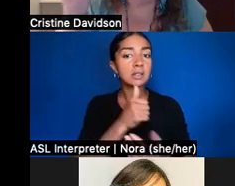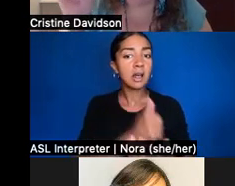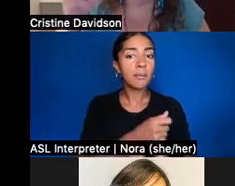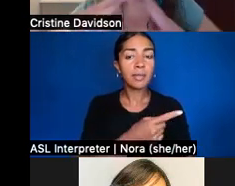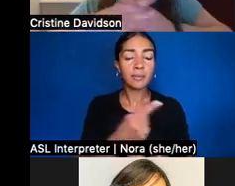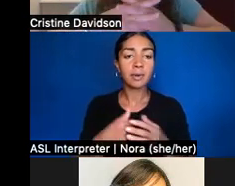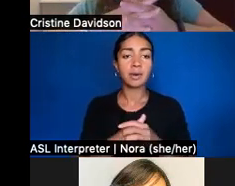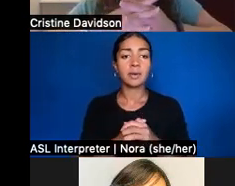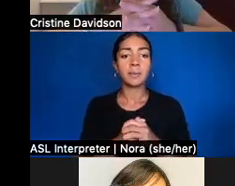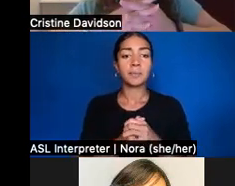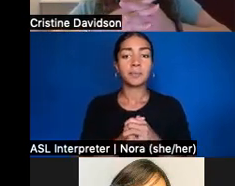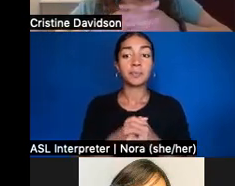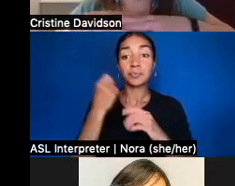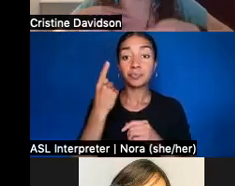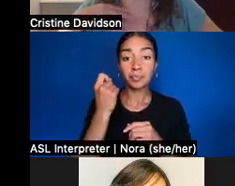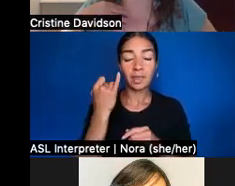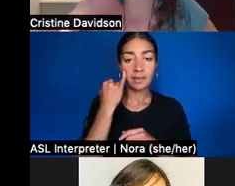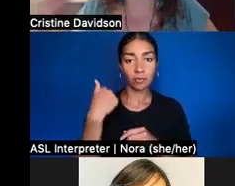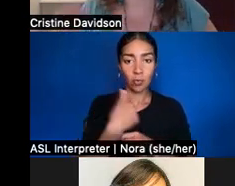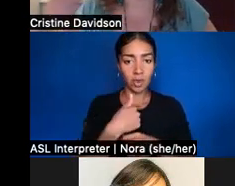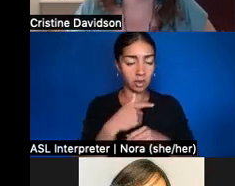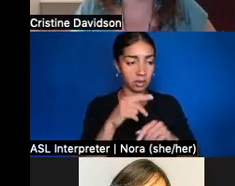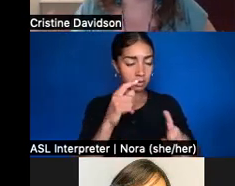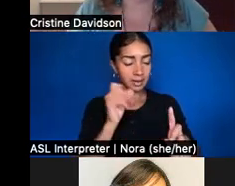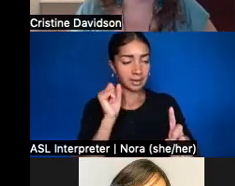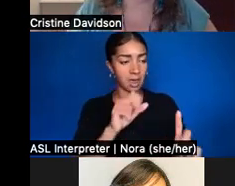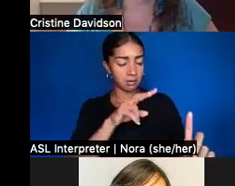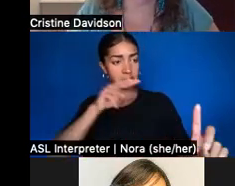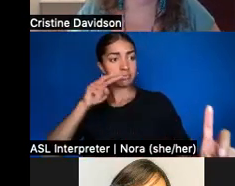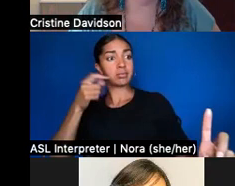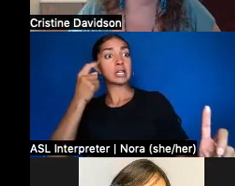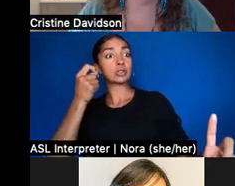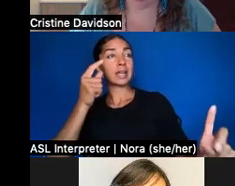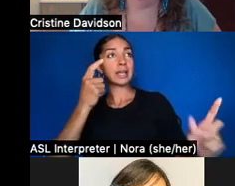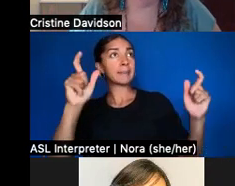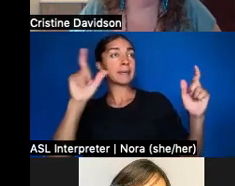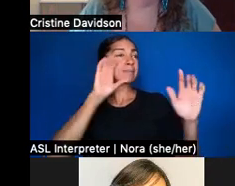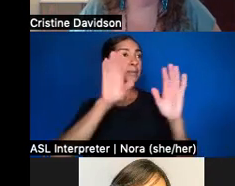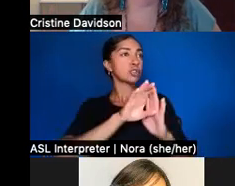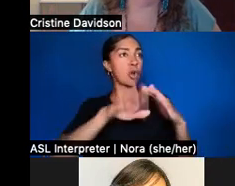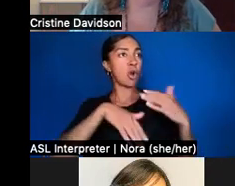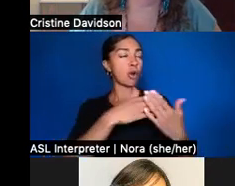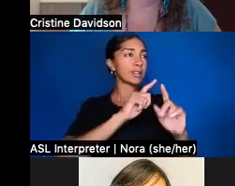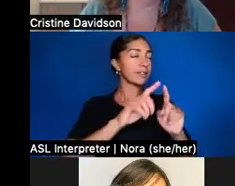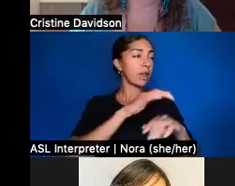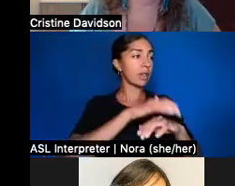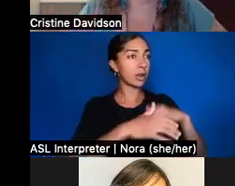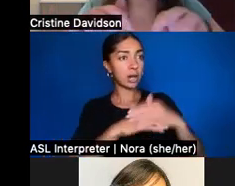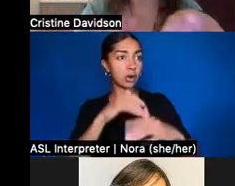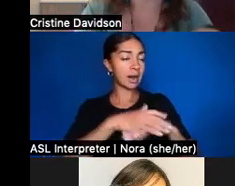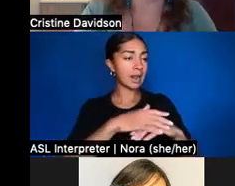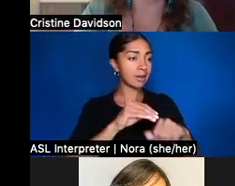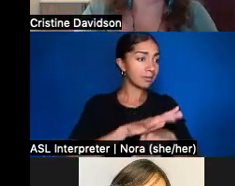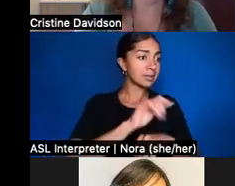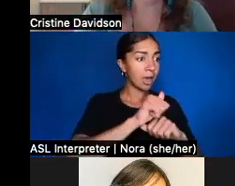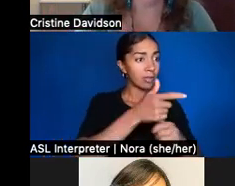that understanding about those intersections, it can be more accurate in what we're trying to talk about in our documentation.